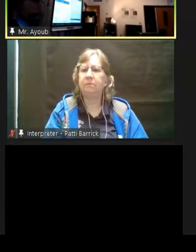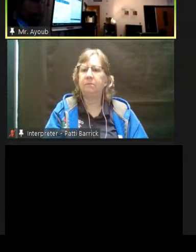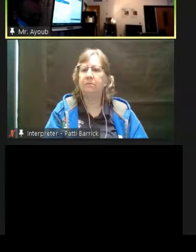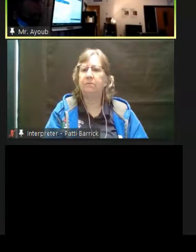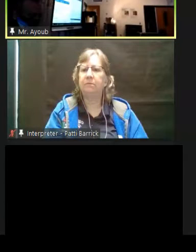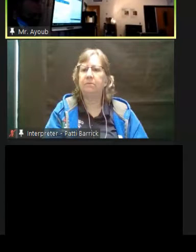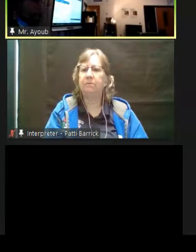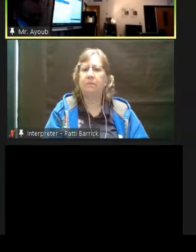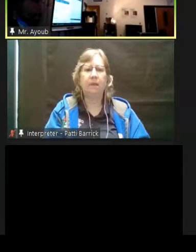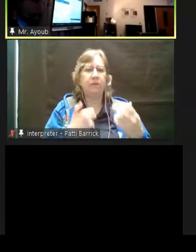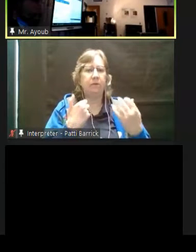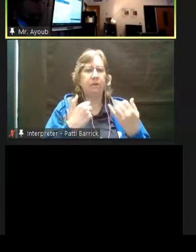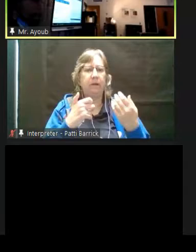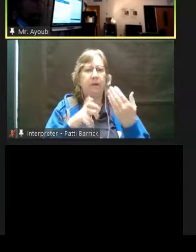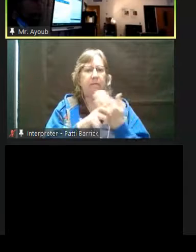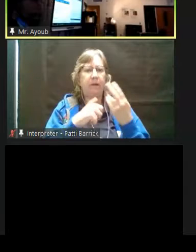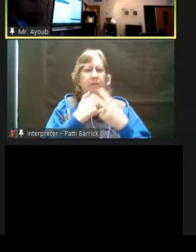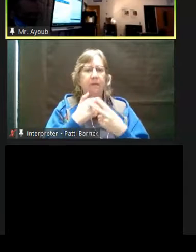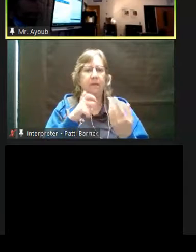So I'm gonna save this.